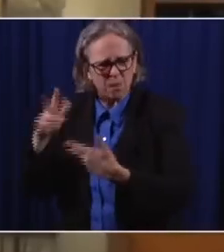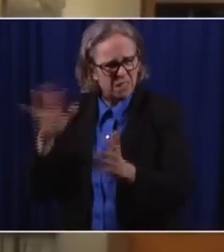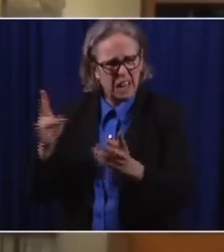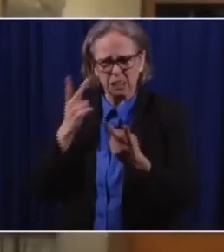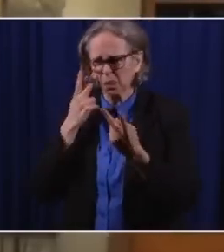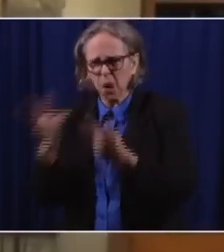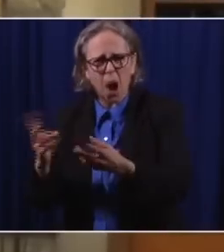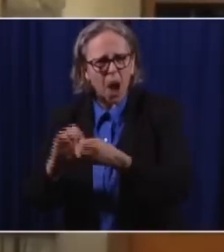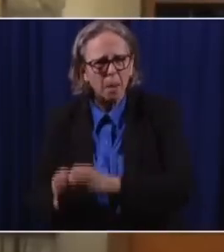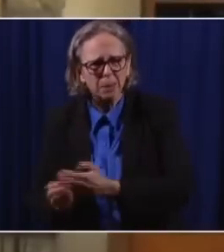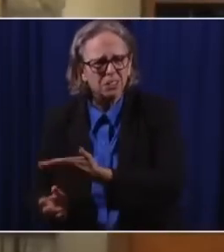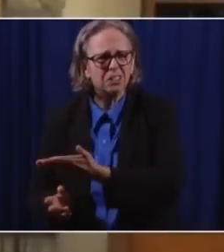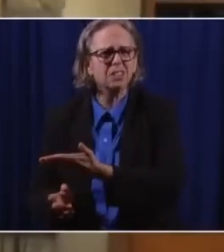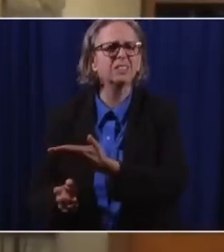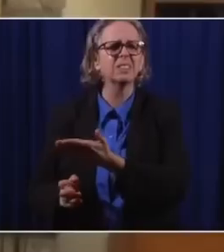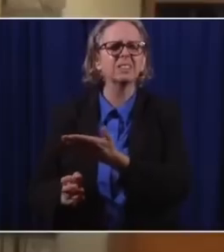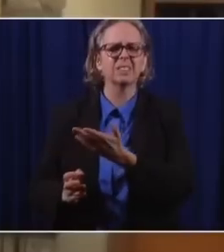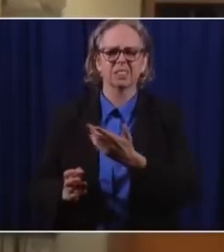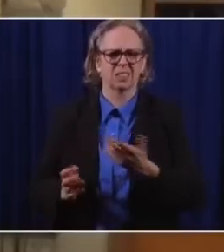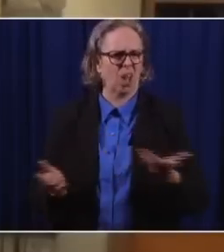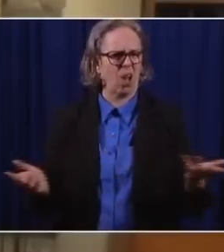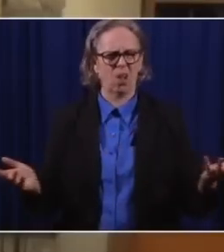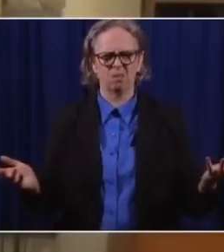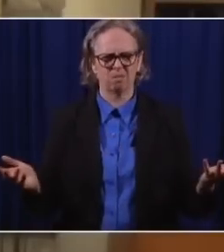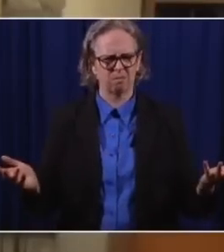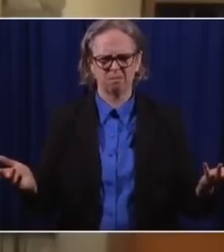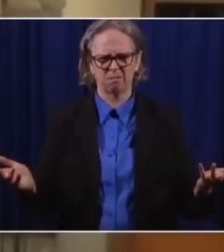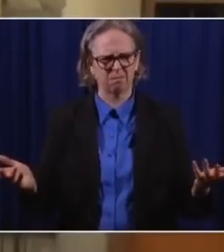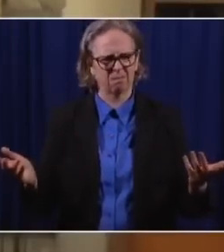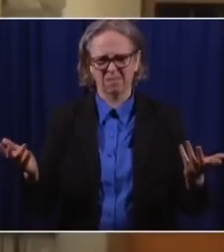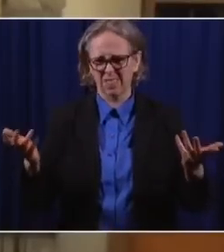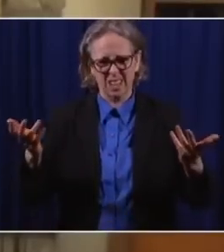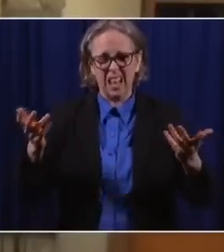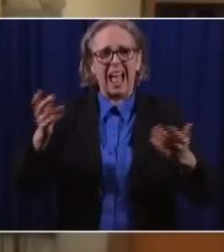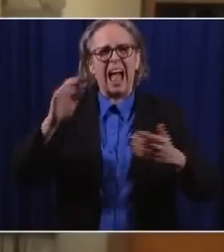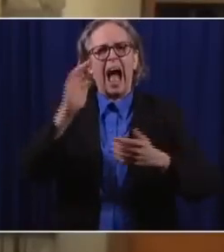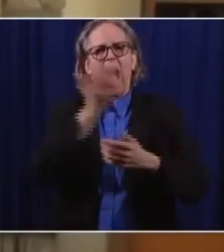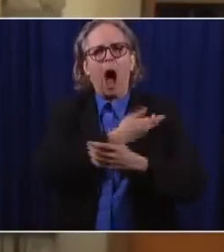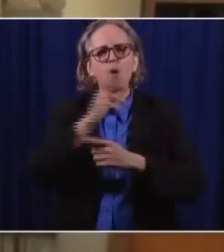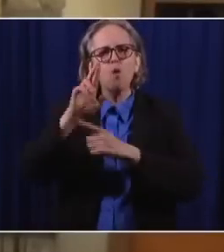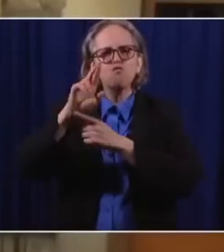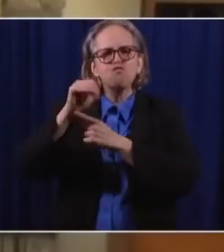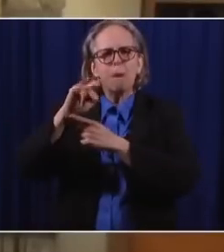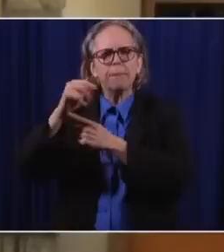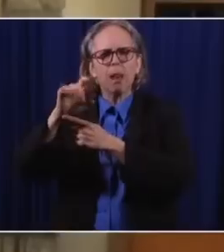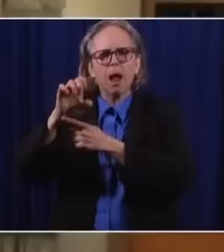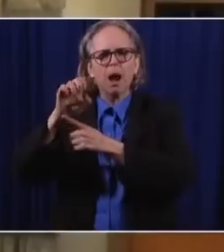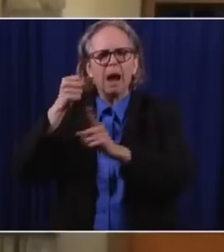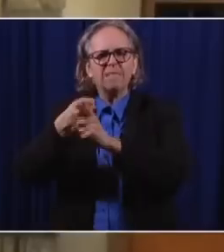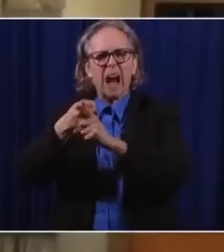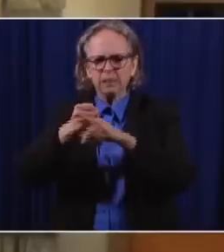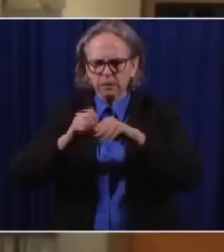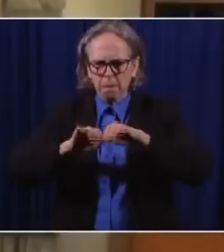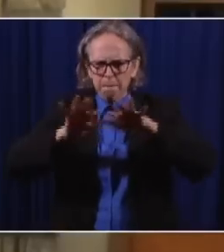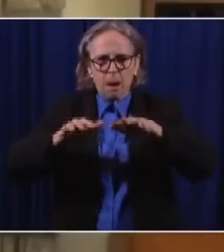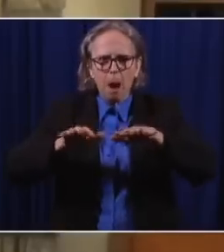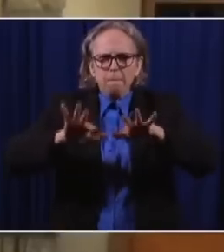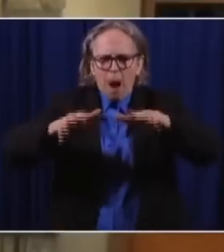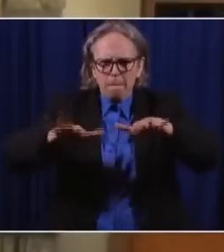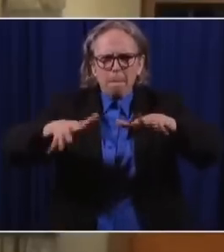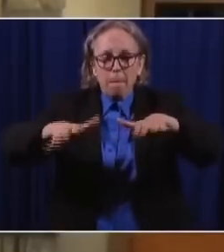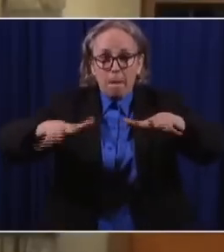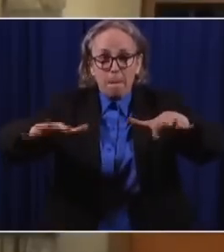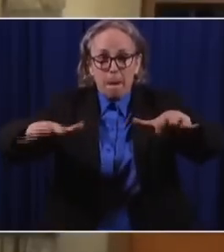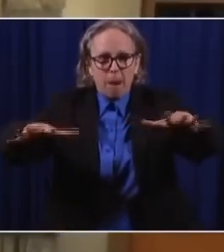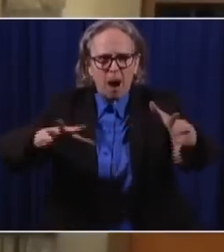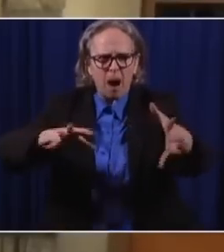being felt by more and more families. We're seeing this in our weekly advisory system as well. Our 13 new red